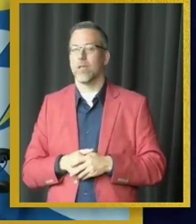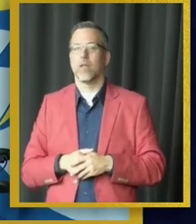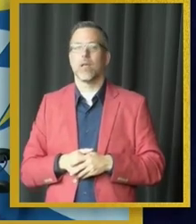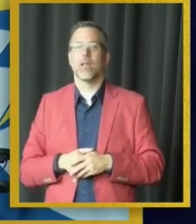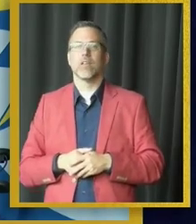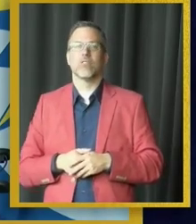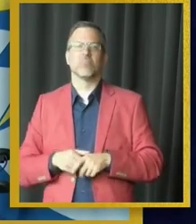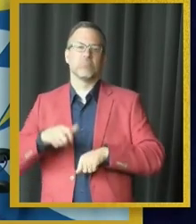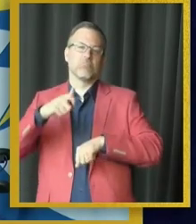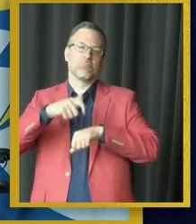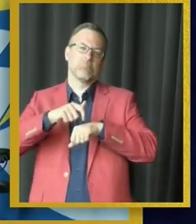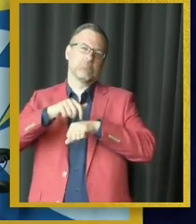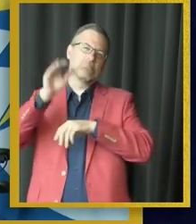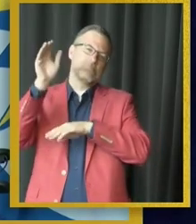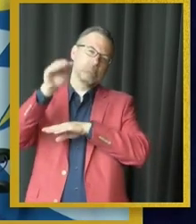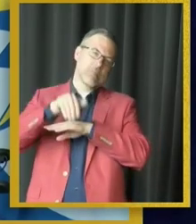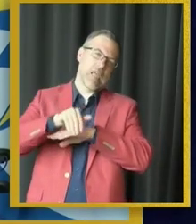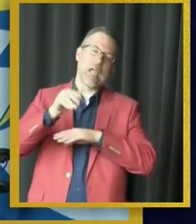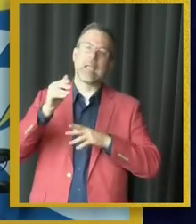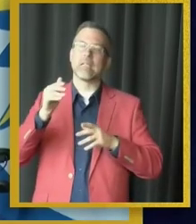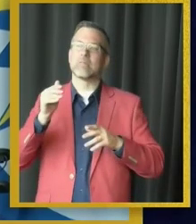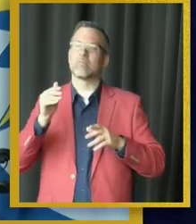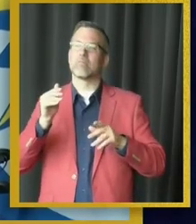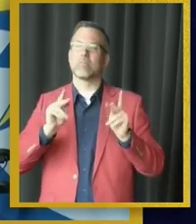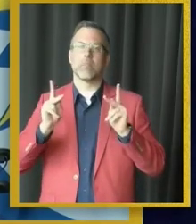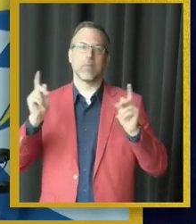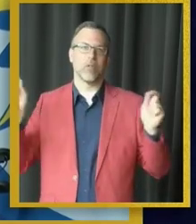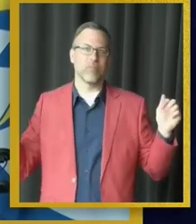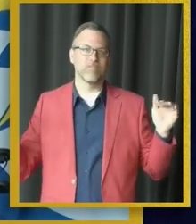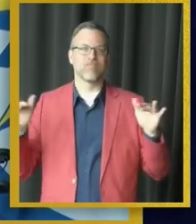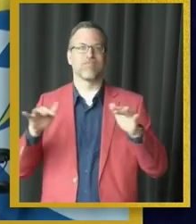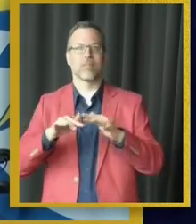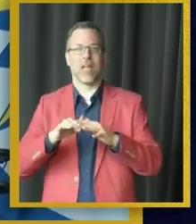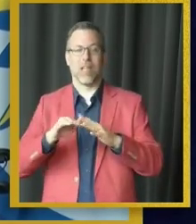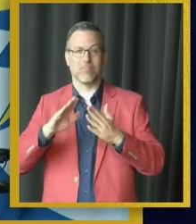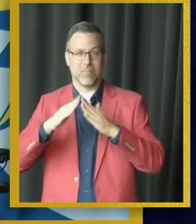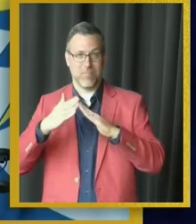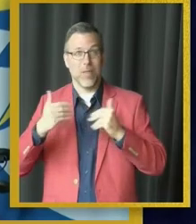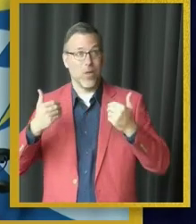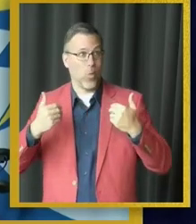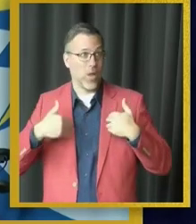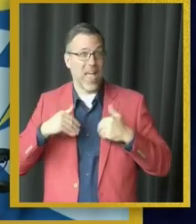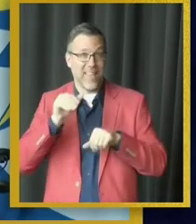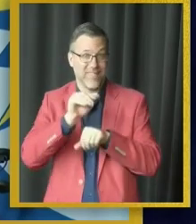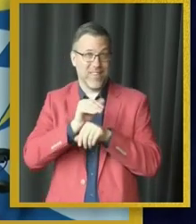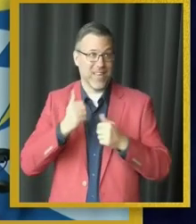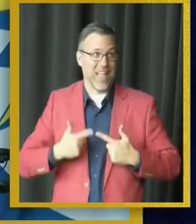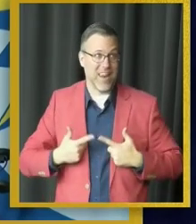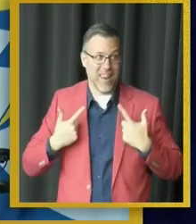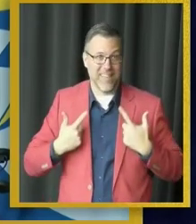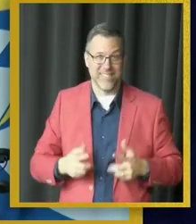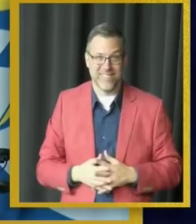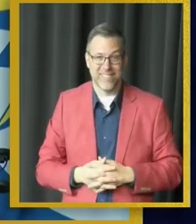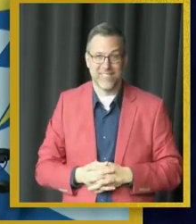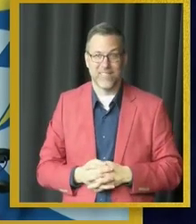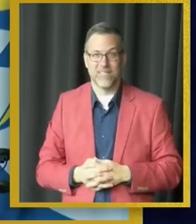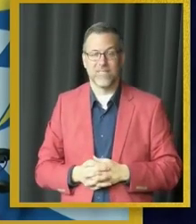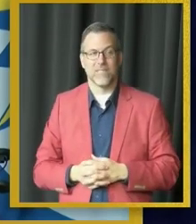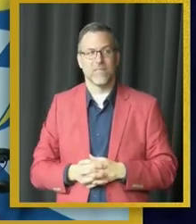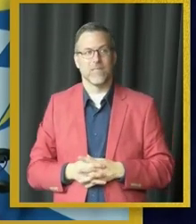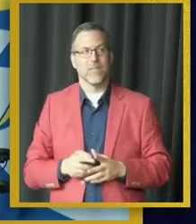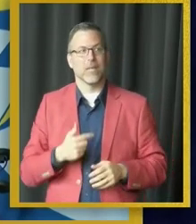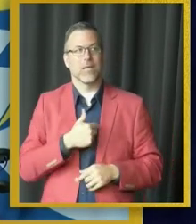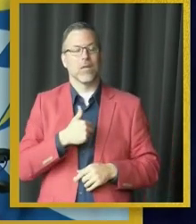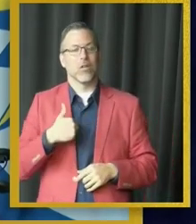concludes, Nashville's nightlife scene comes to life. Yes, we do have a nightlife scene. And we